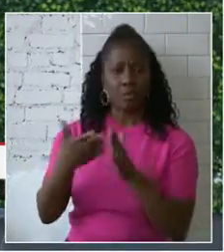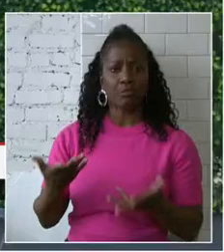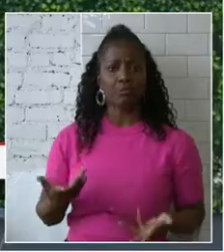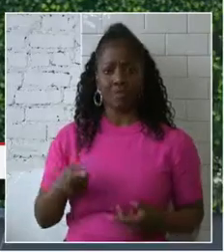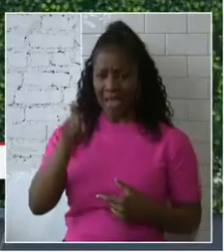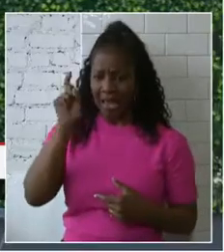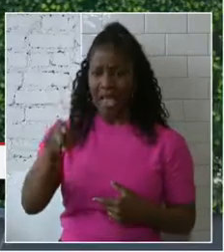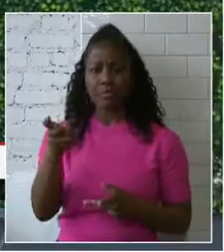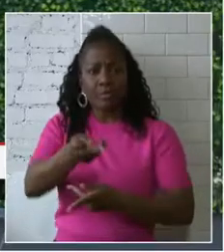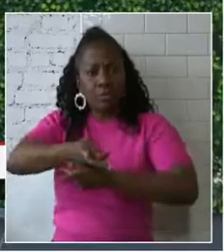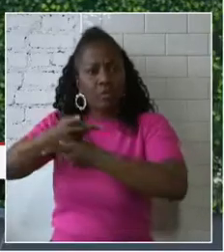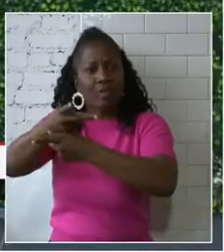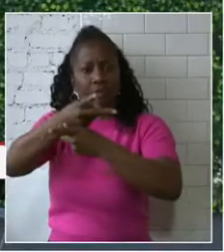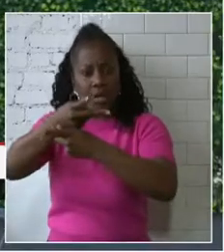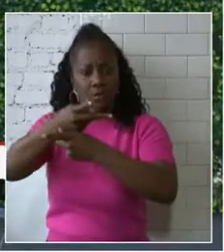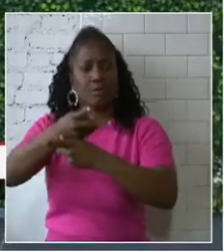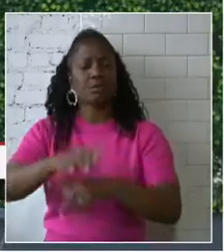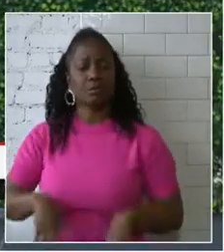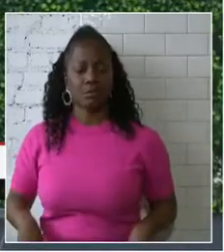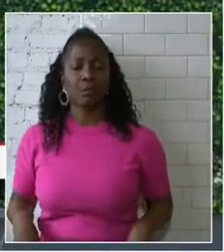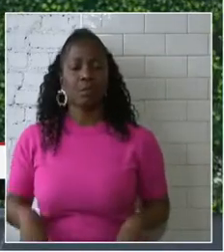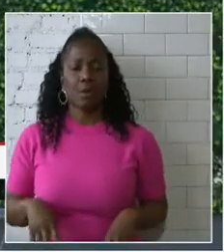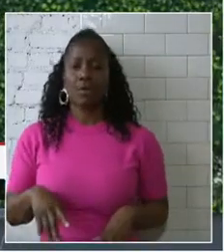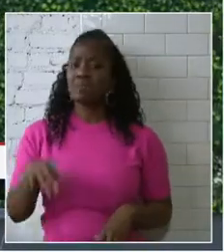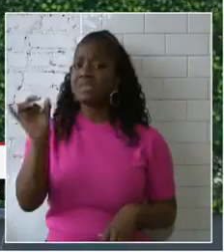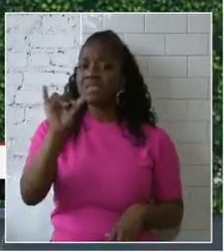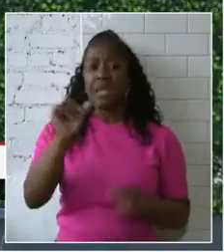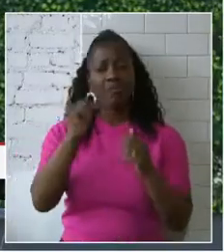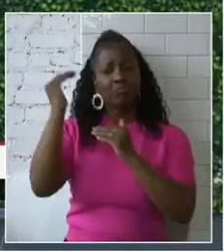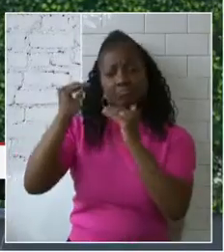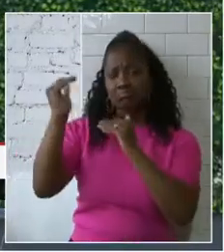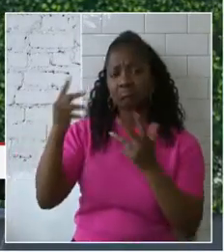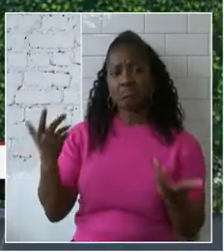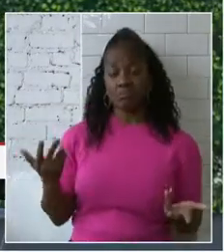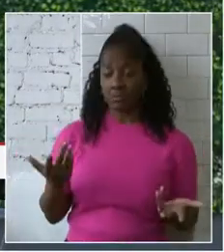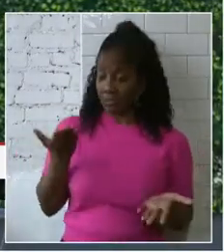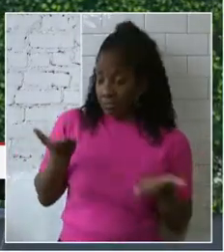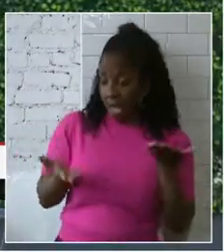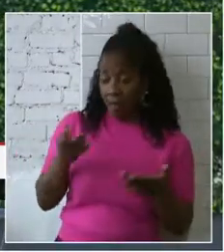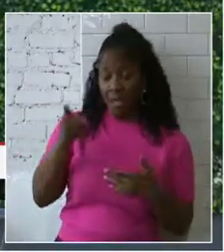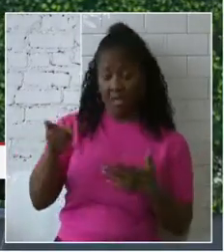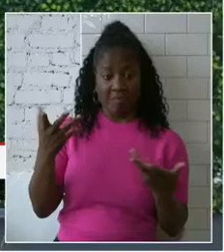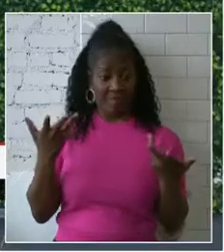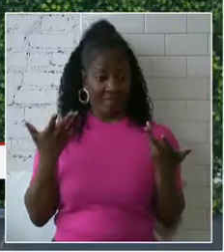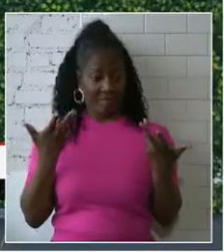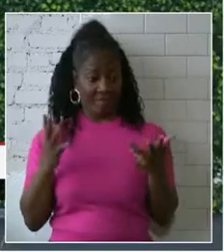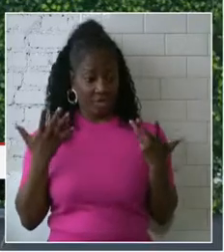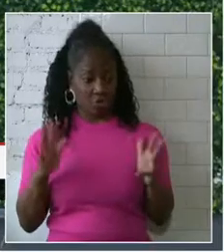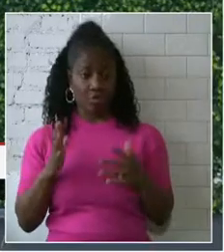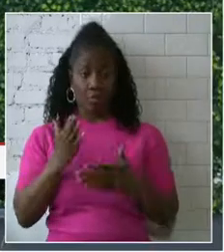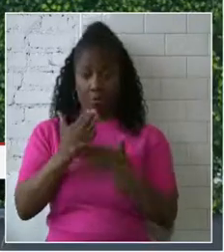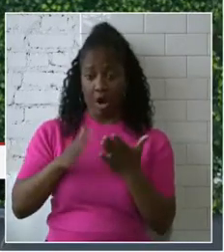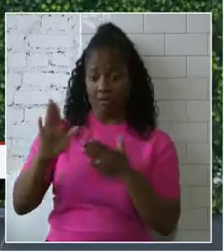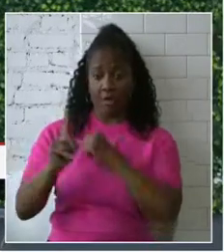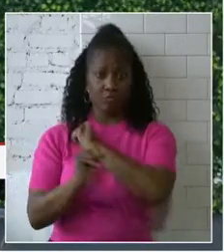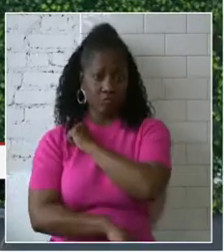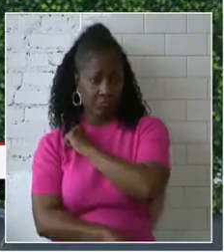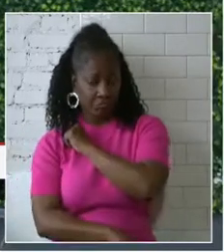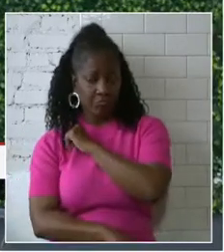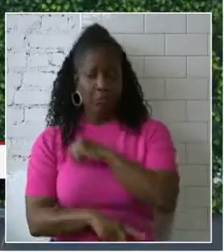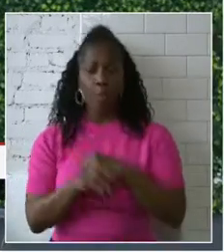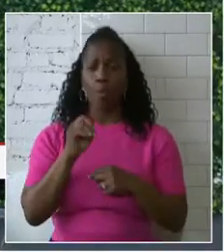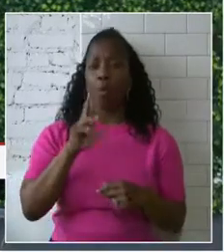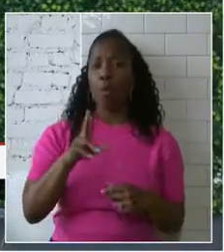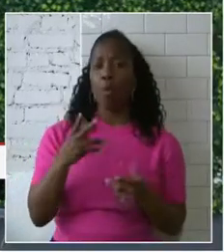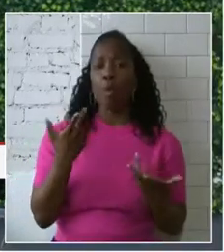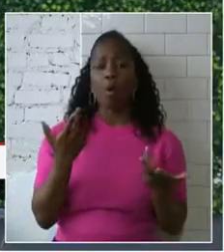have to be supervised. Likewise, for adults, they may be finishing part of their sentences, or they may